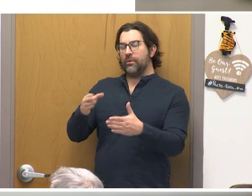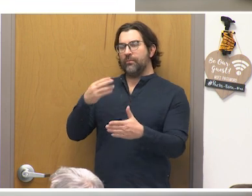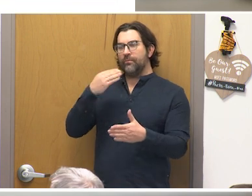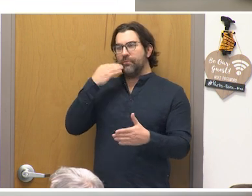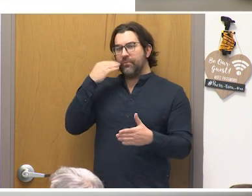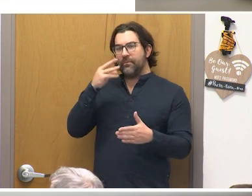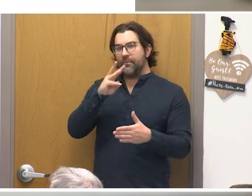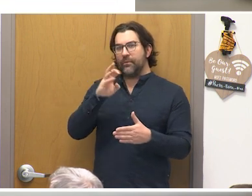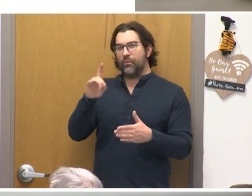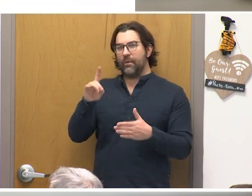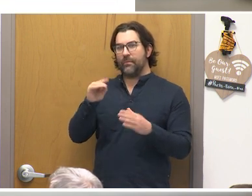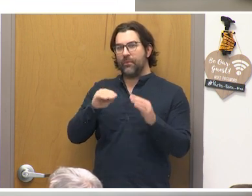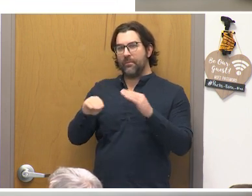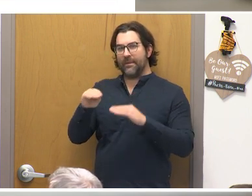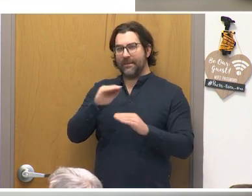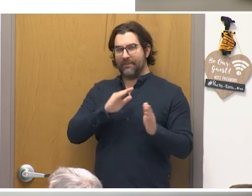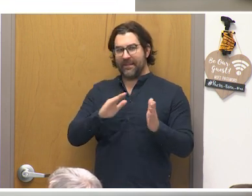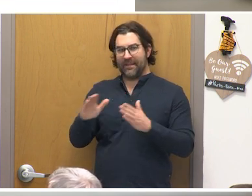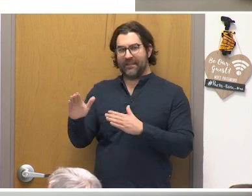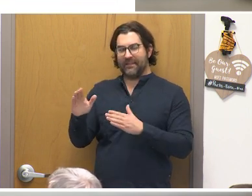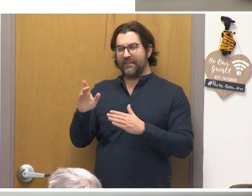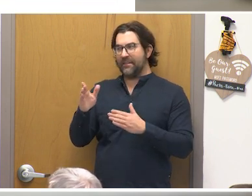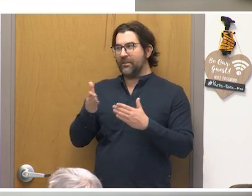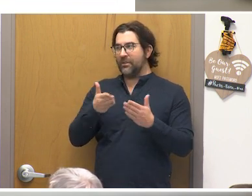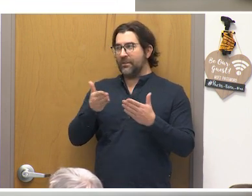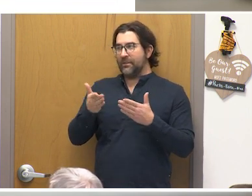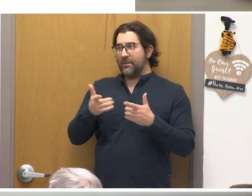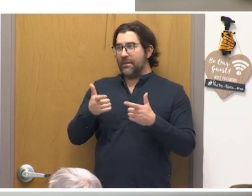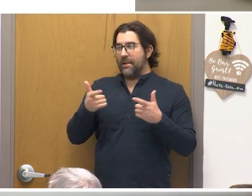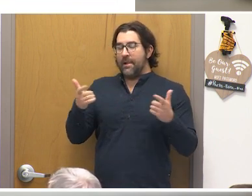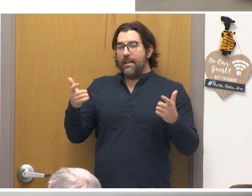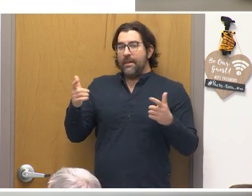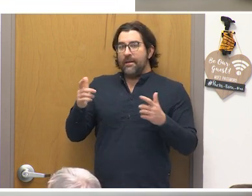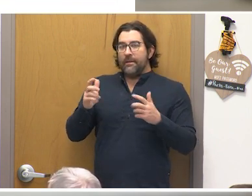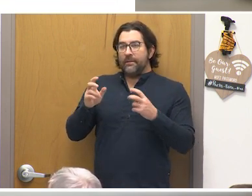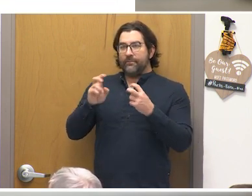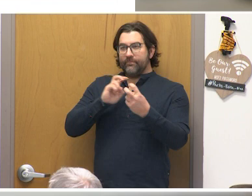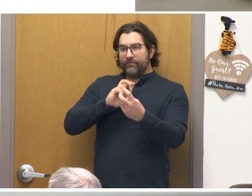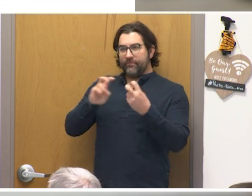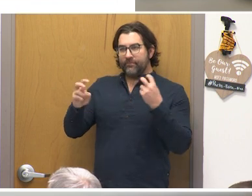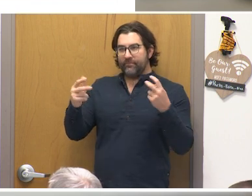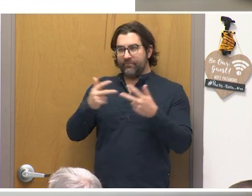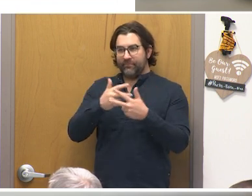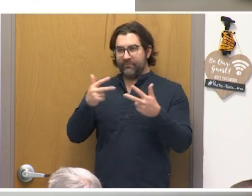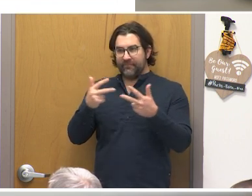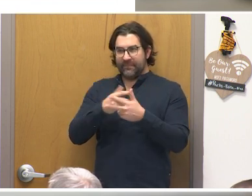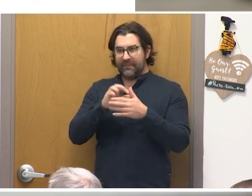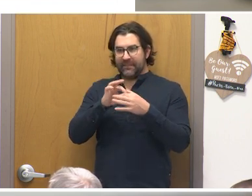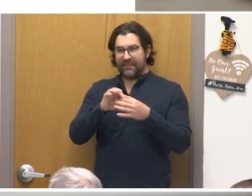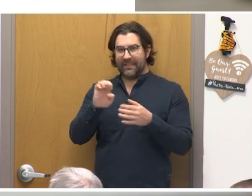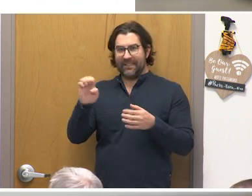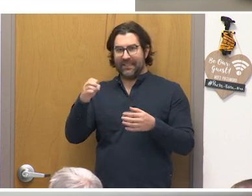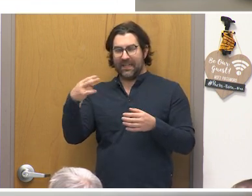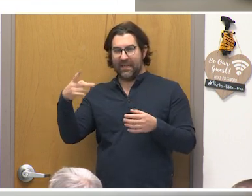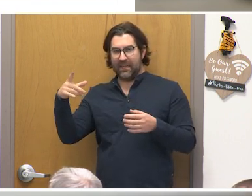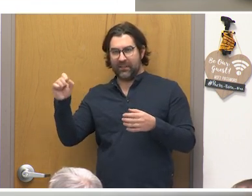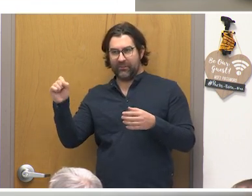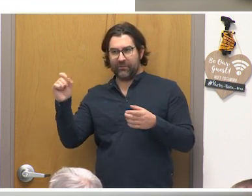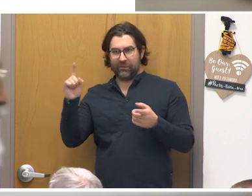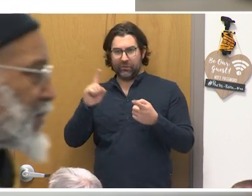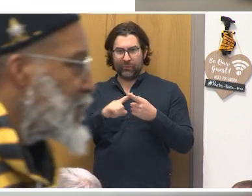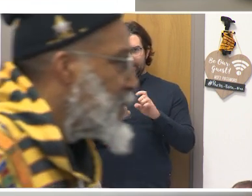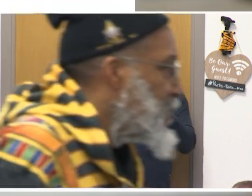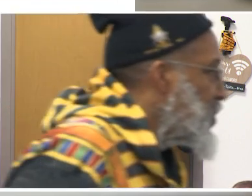Plan. It serves as a major vehicular and transit route that connects East Hills to the city's East End